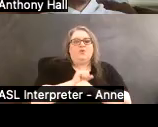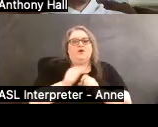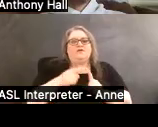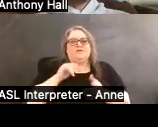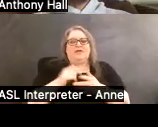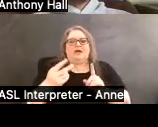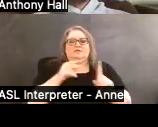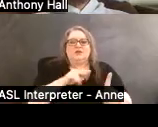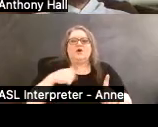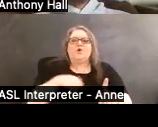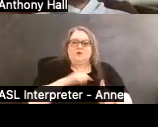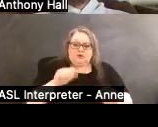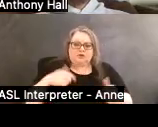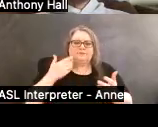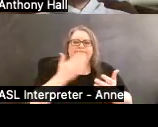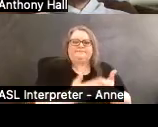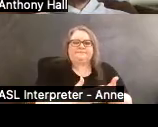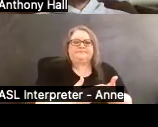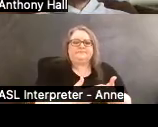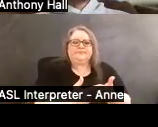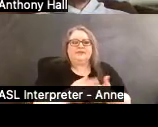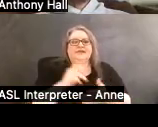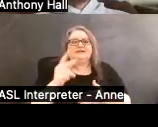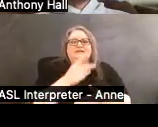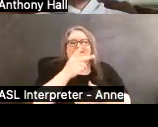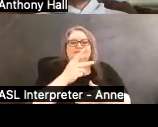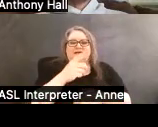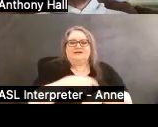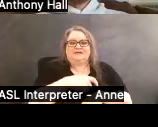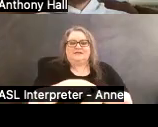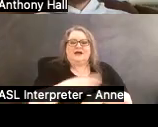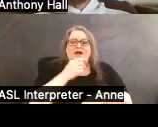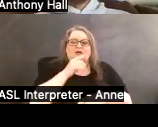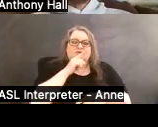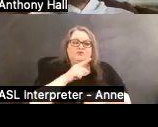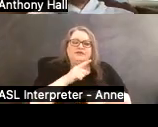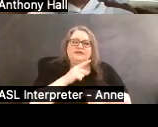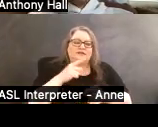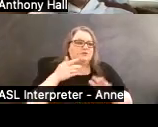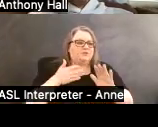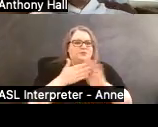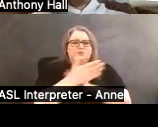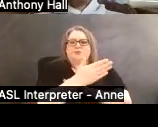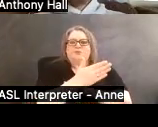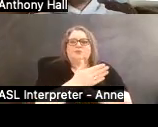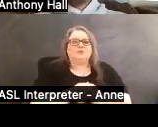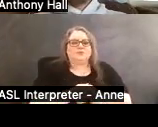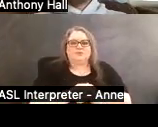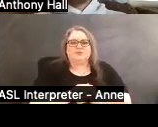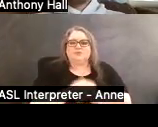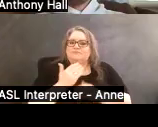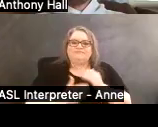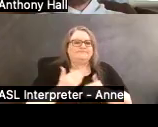we were able to come in the second round and really just take off the ground running.